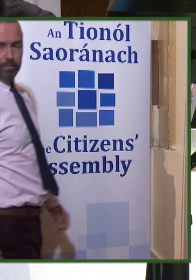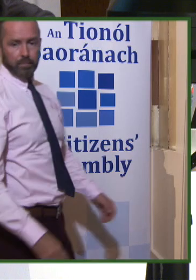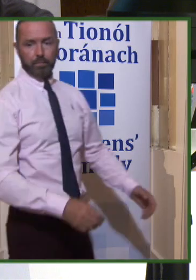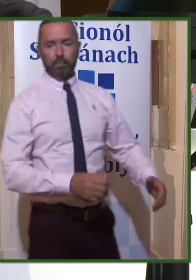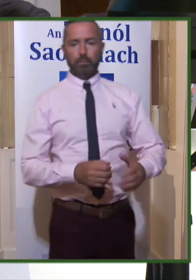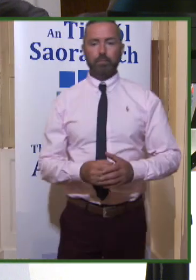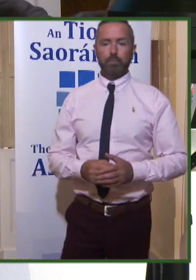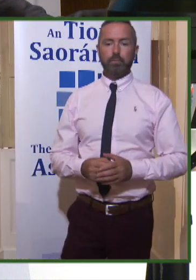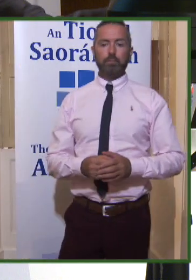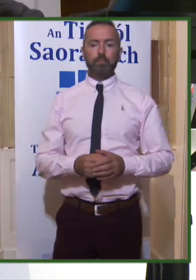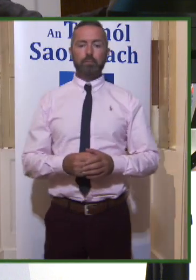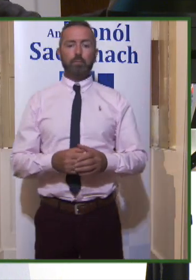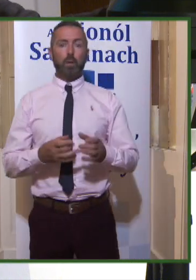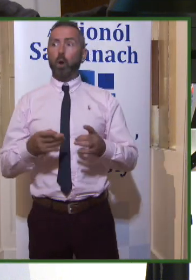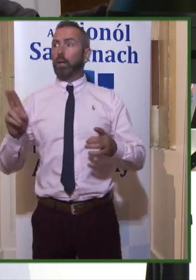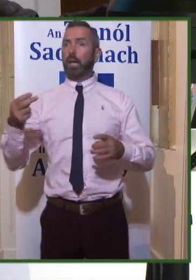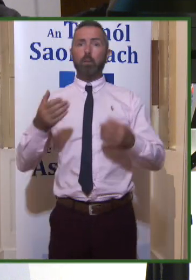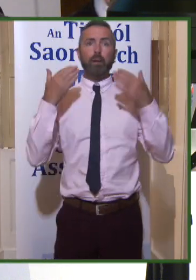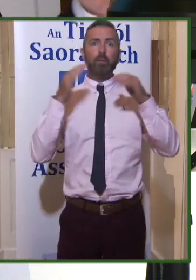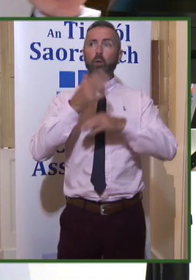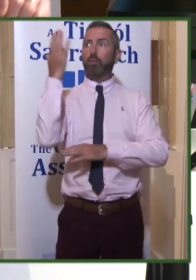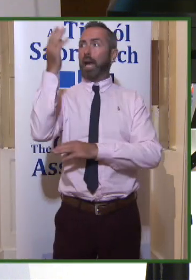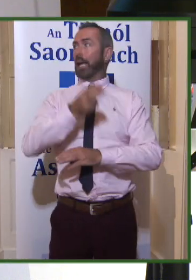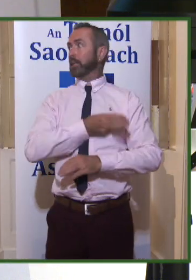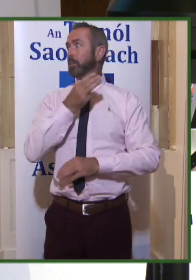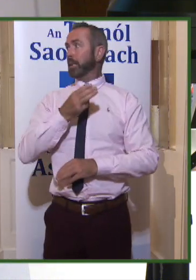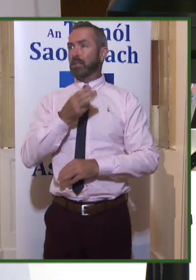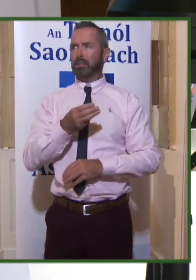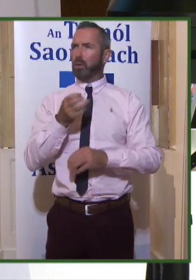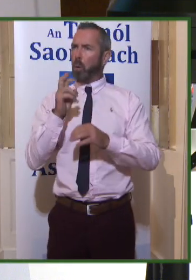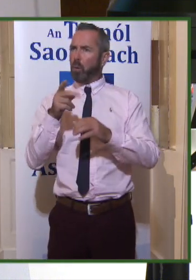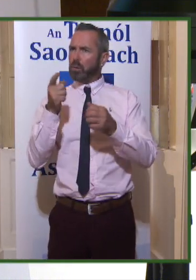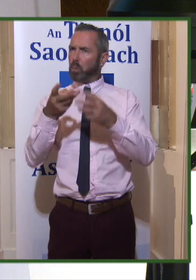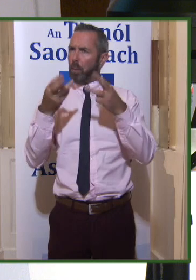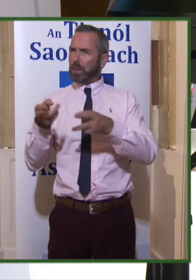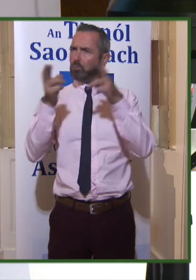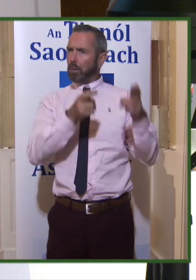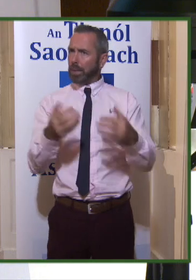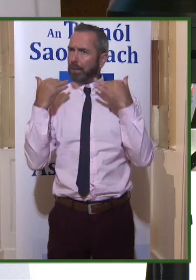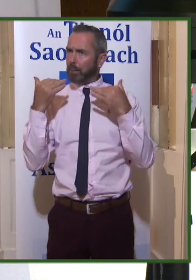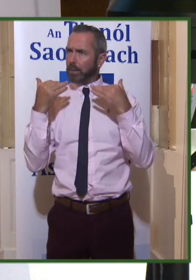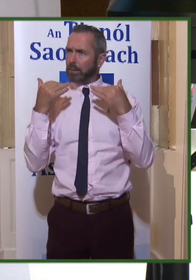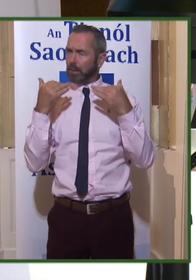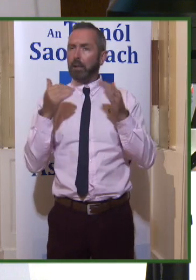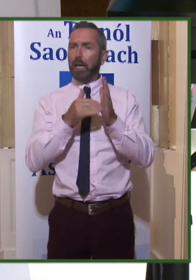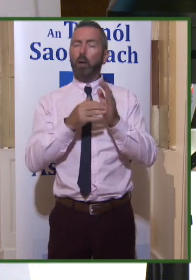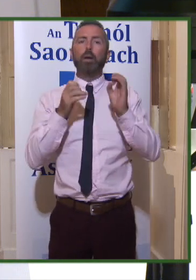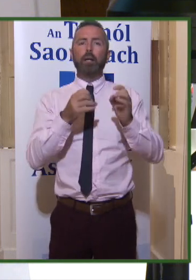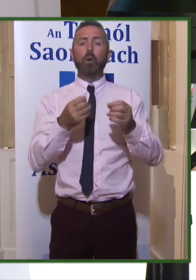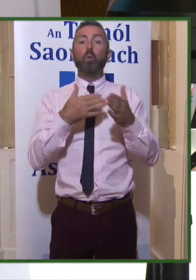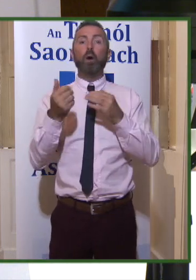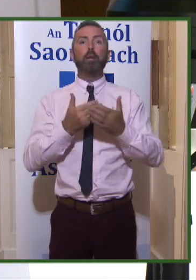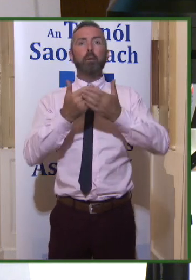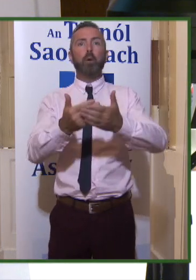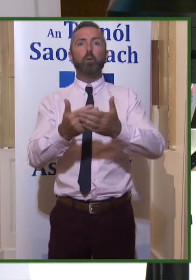3 is, don't see any clarification. You want me to repeat it? Okay. So what I'm proposing is, that's a new table. It's a